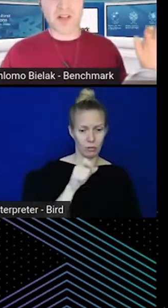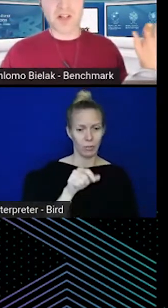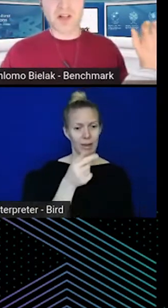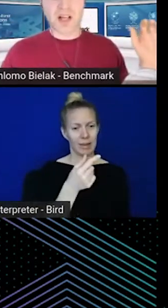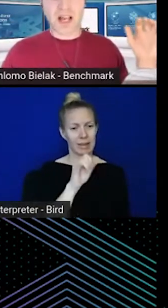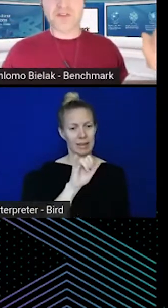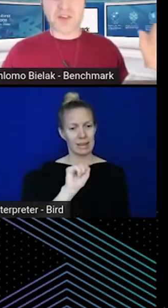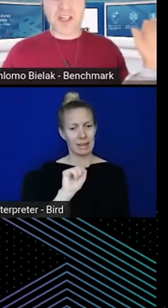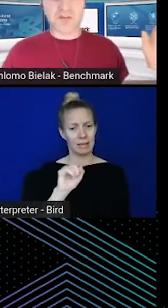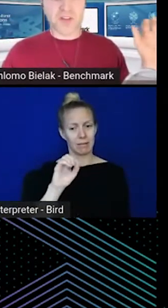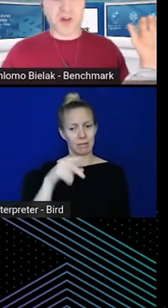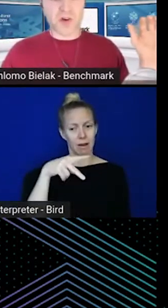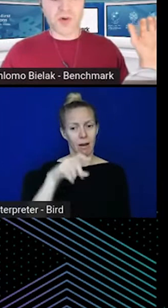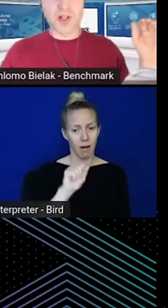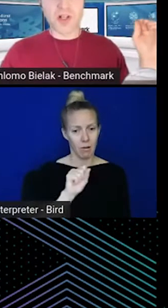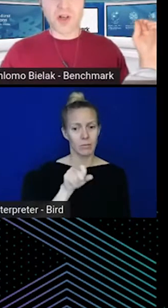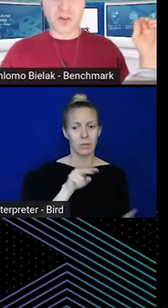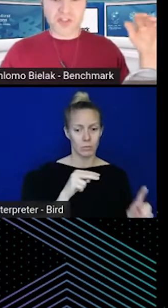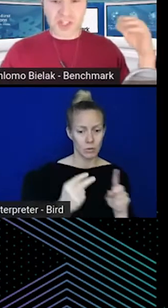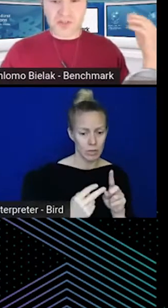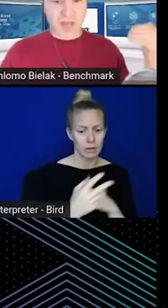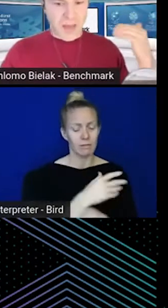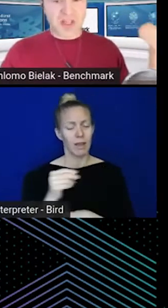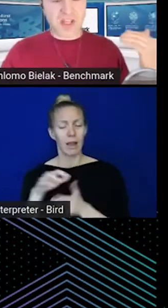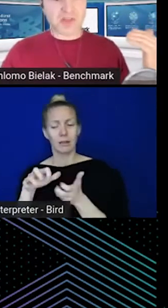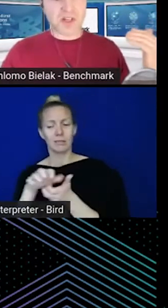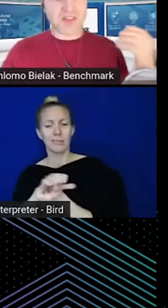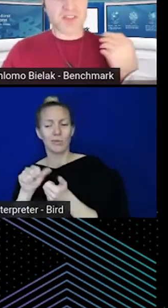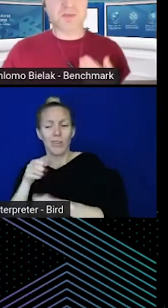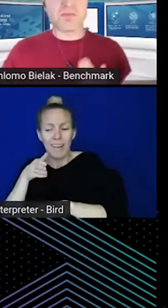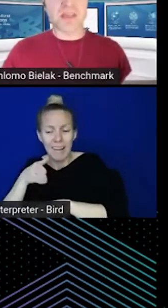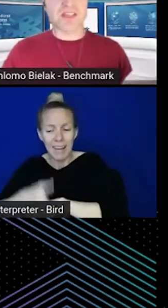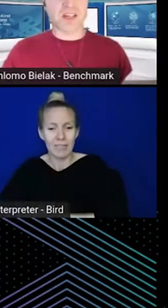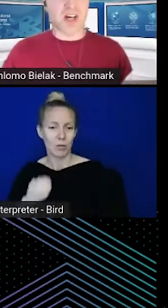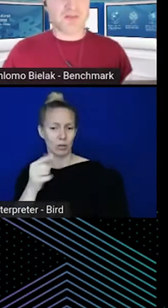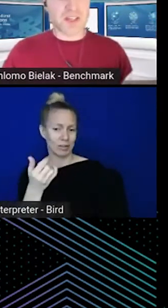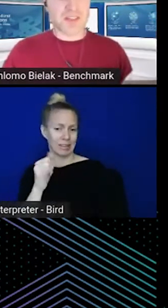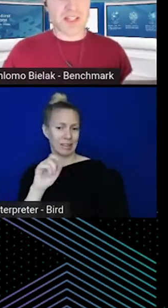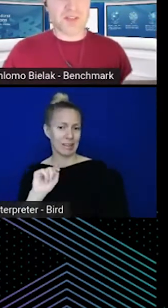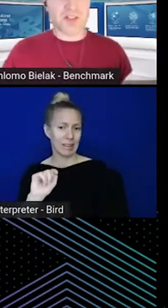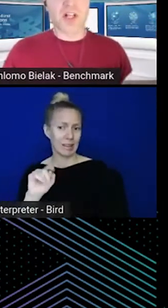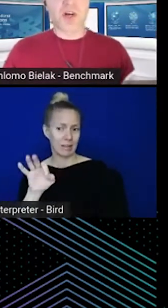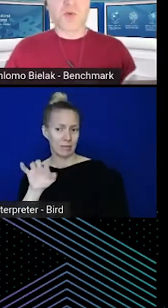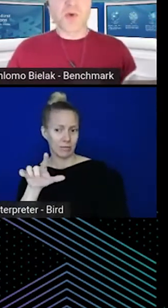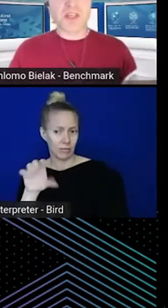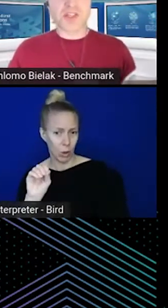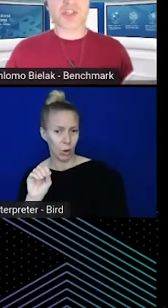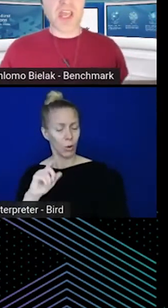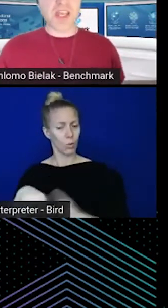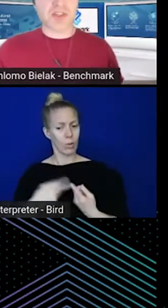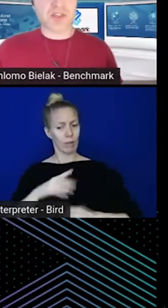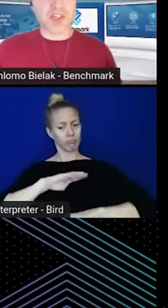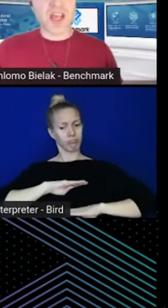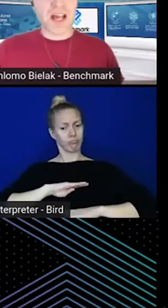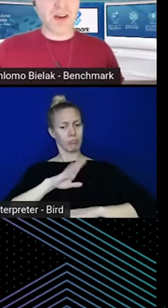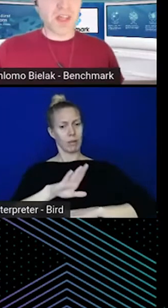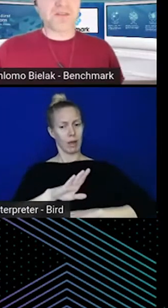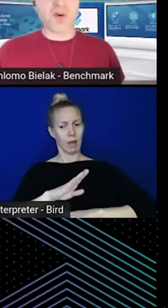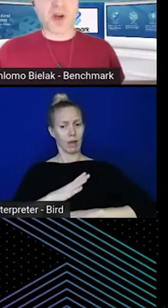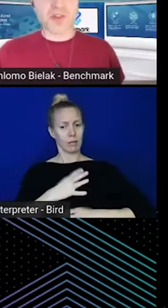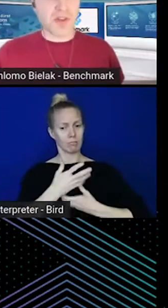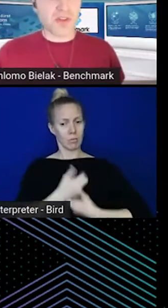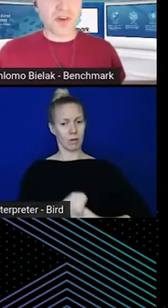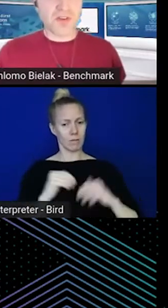destroying after Git flow of just application releases meet a confidence level, we can change how